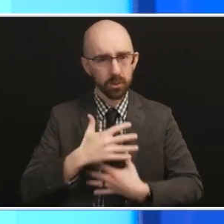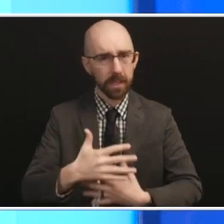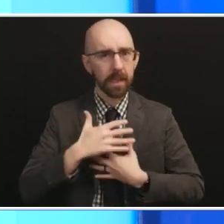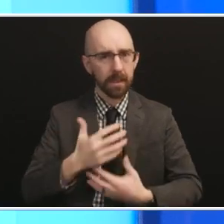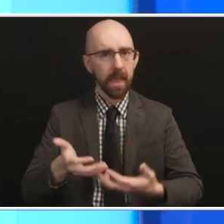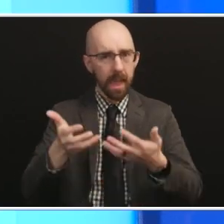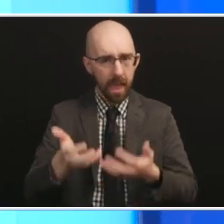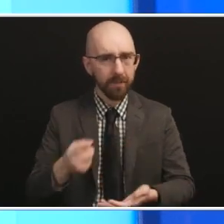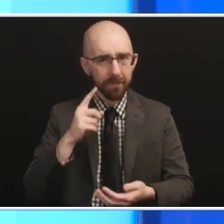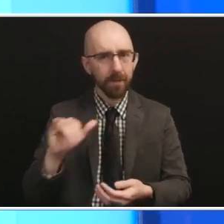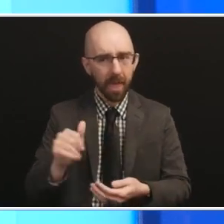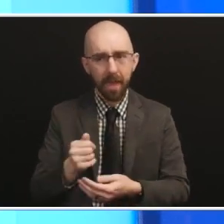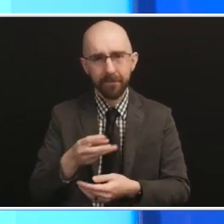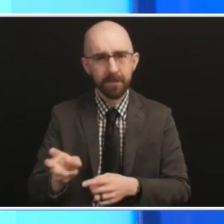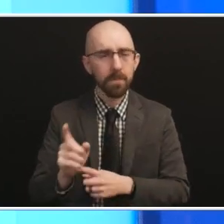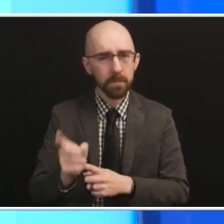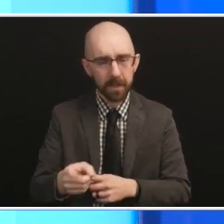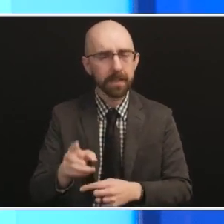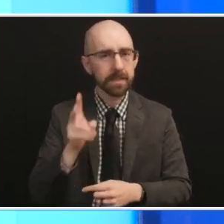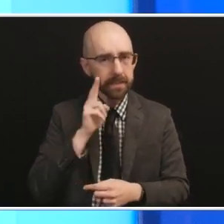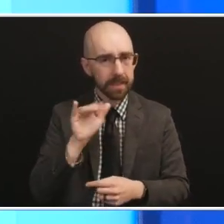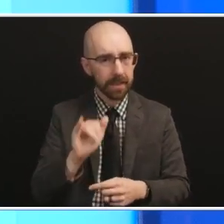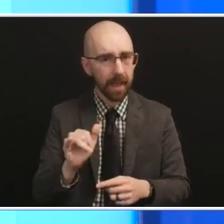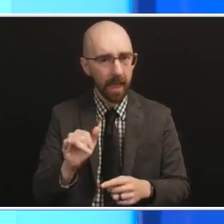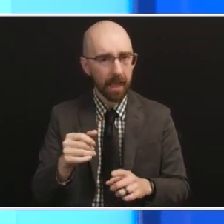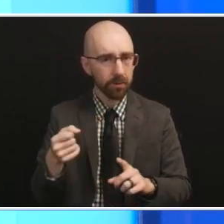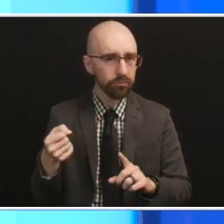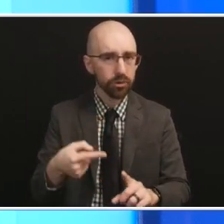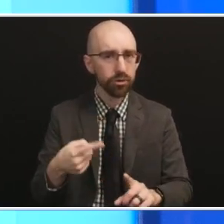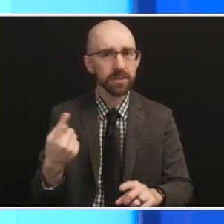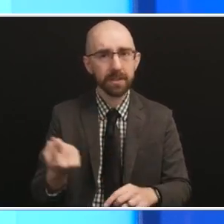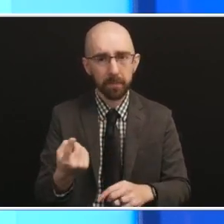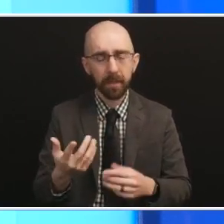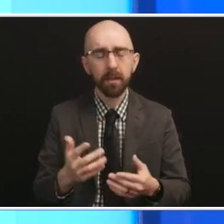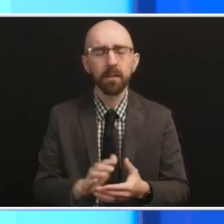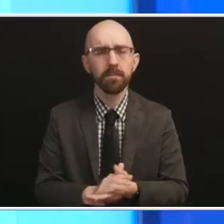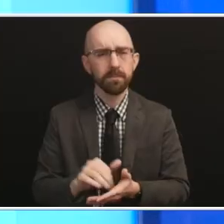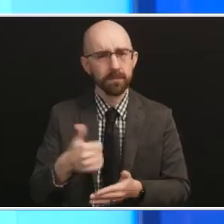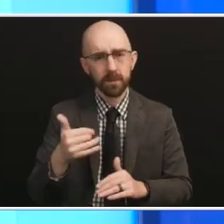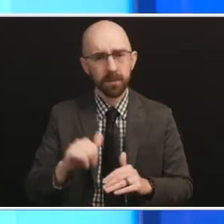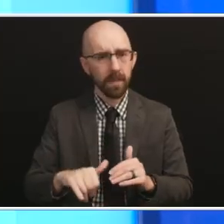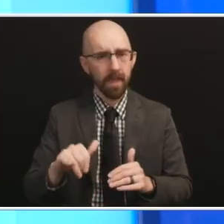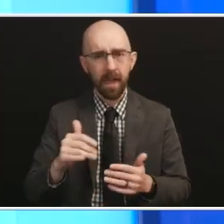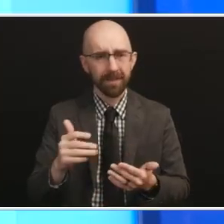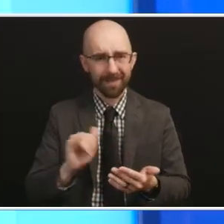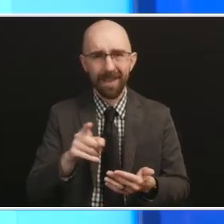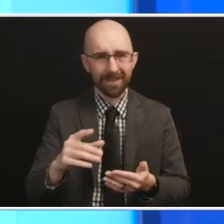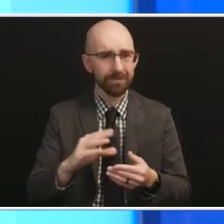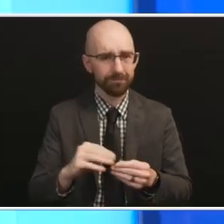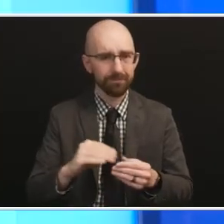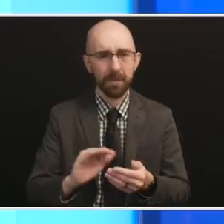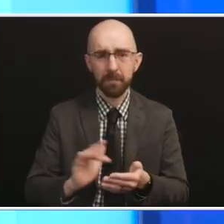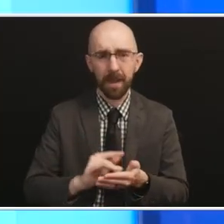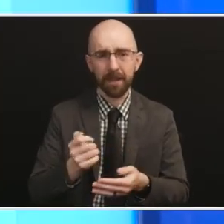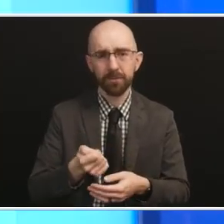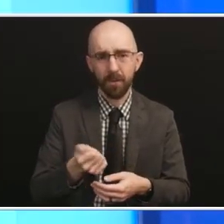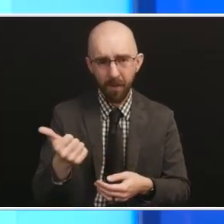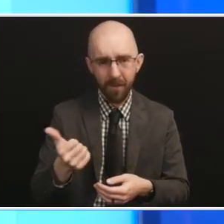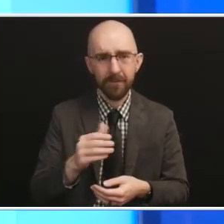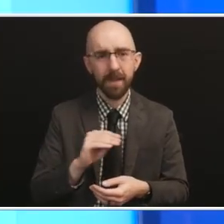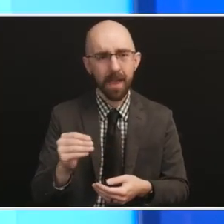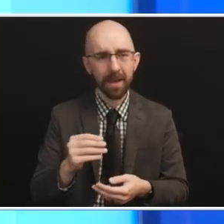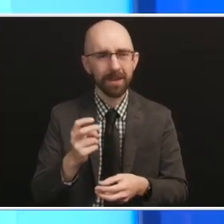couple minutes to see if that triggers anything. But otherwise, it's mostly, like you said, taking off the medications, and it's hard